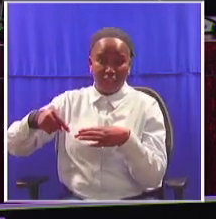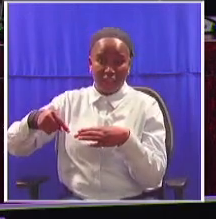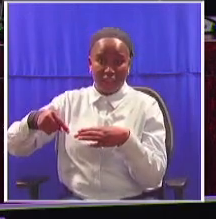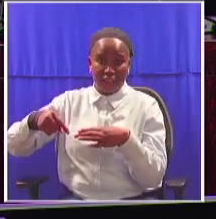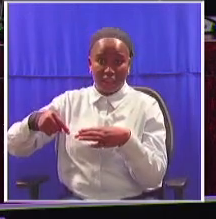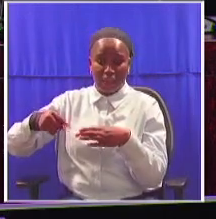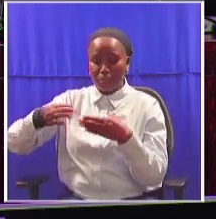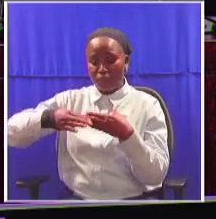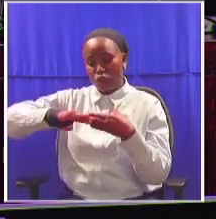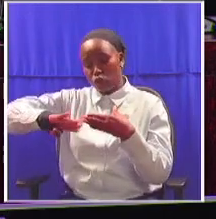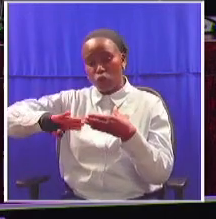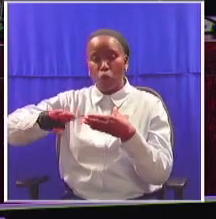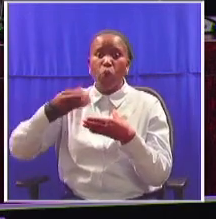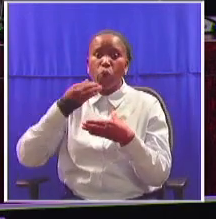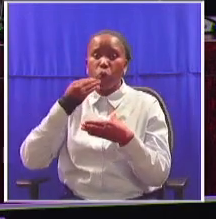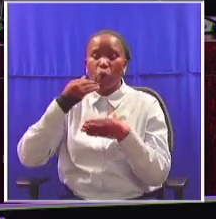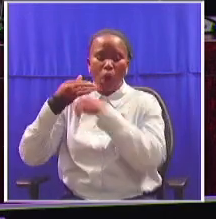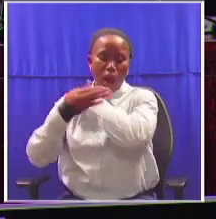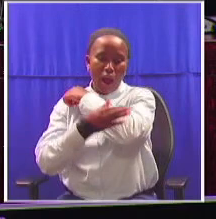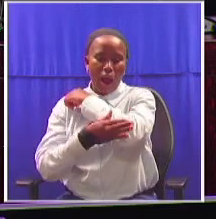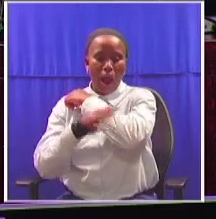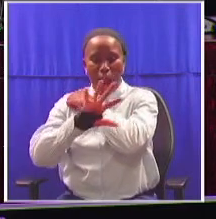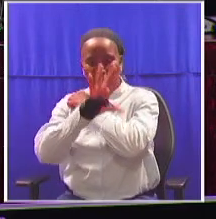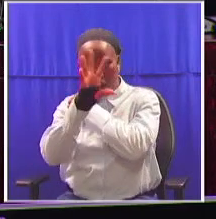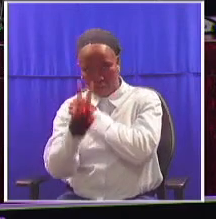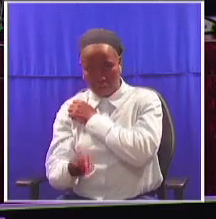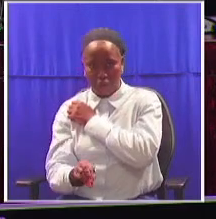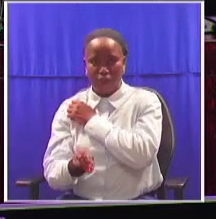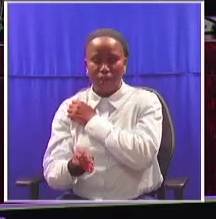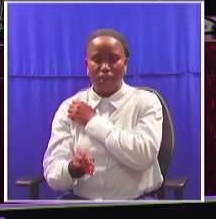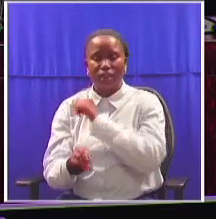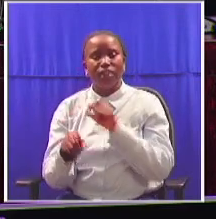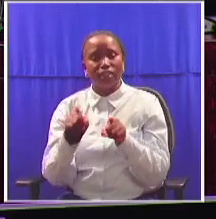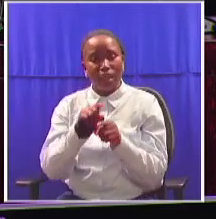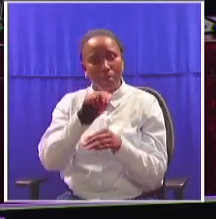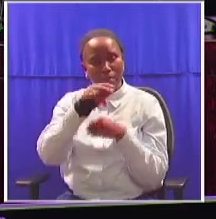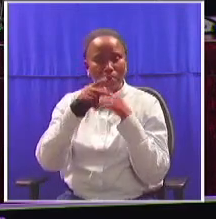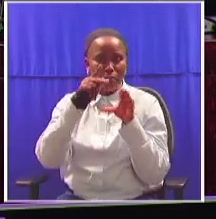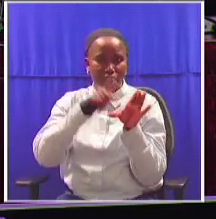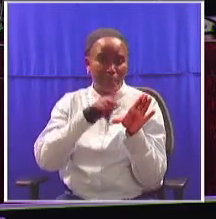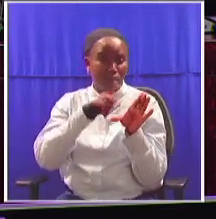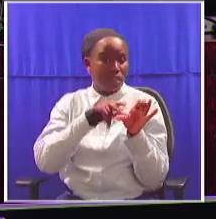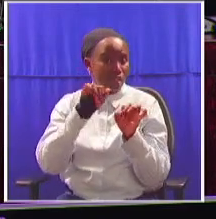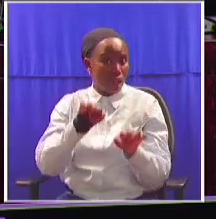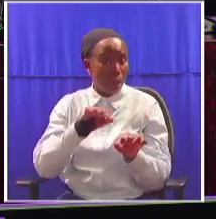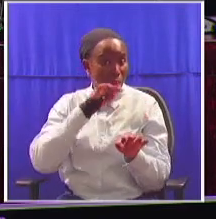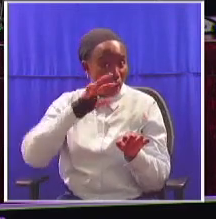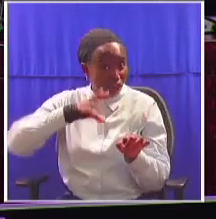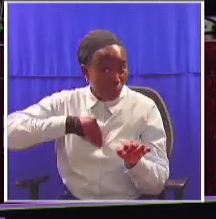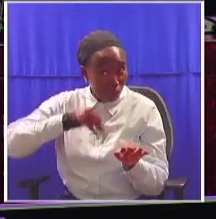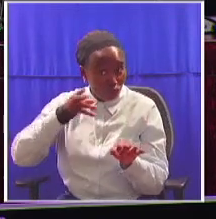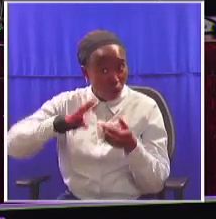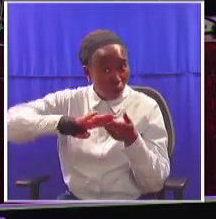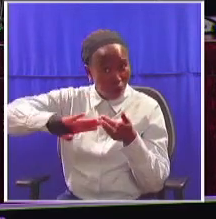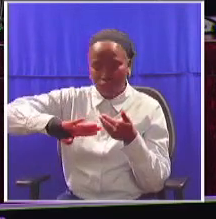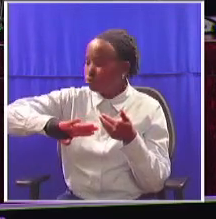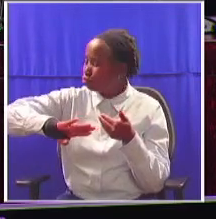Africa in its participation is something that is totally unacceptable to us.